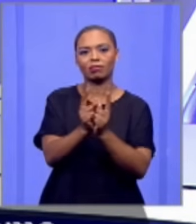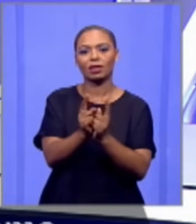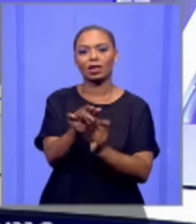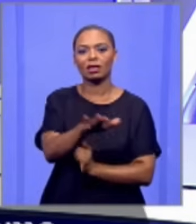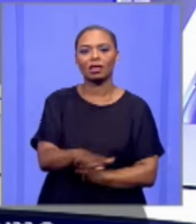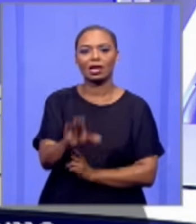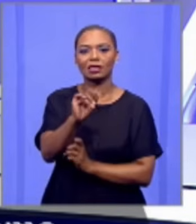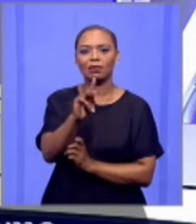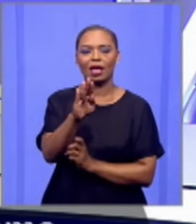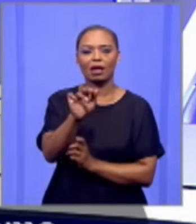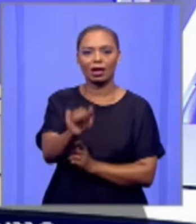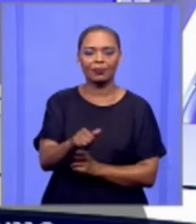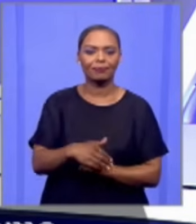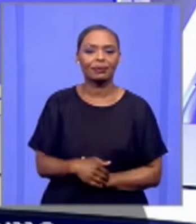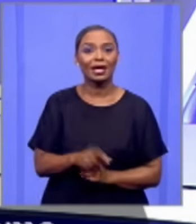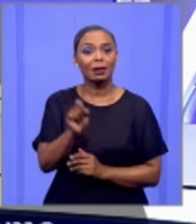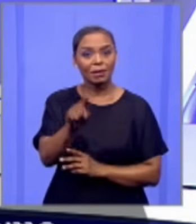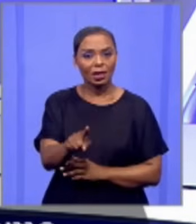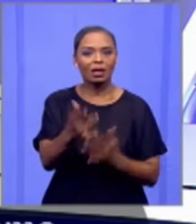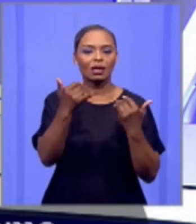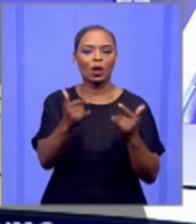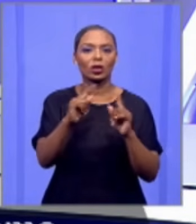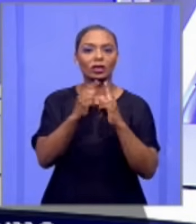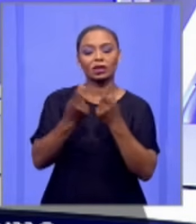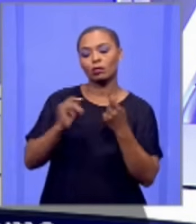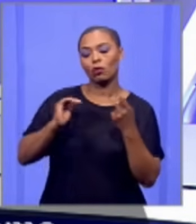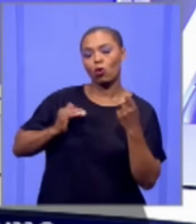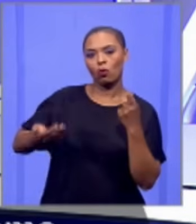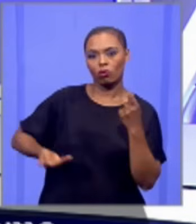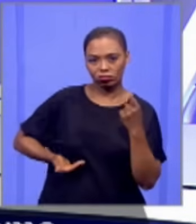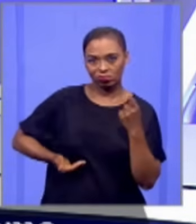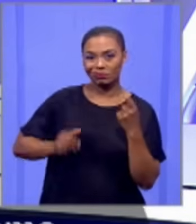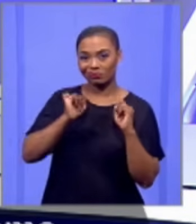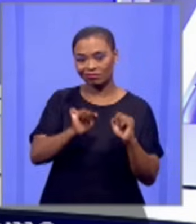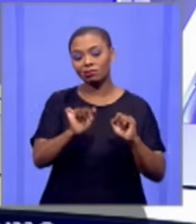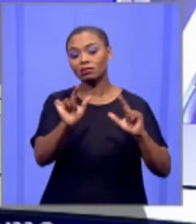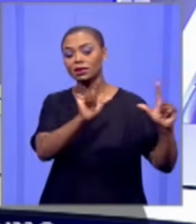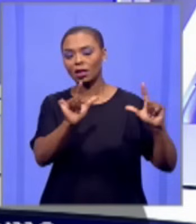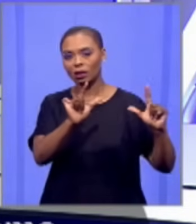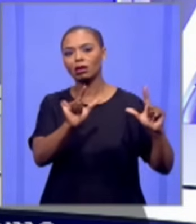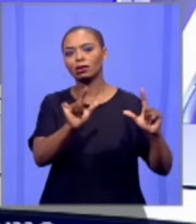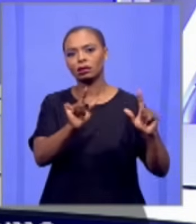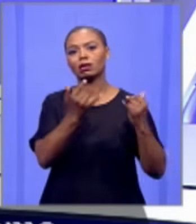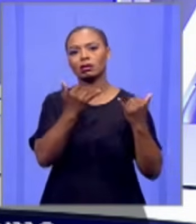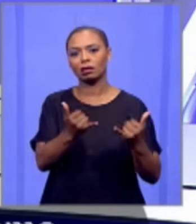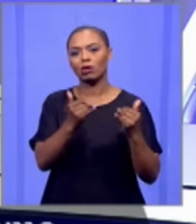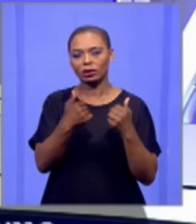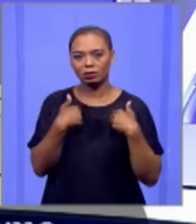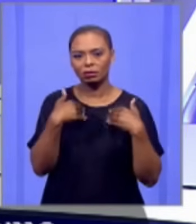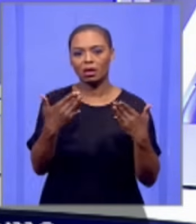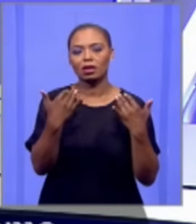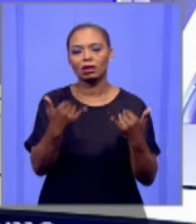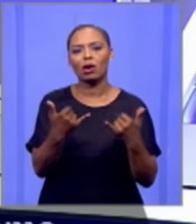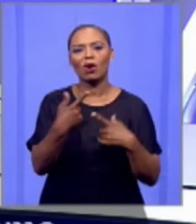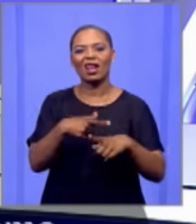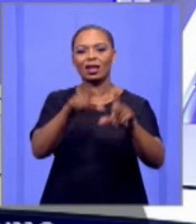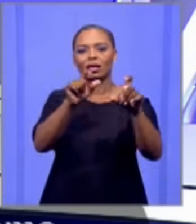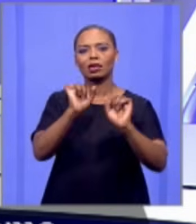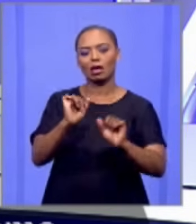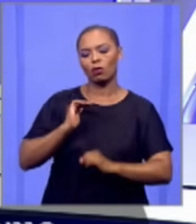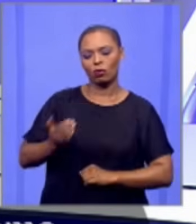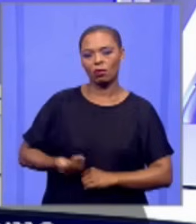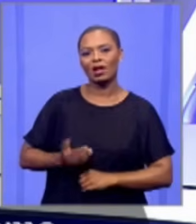ka Casablanca. Go sa le bjalo, sehlopha sa basadi sa Mamelodi Sundowns se thakgotše papadi ya bona ya liki ya dinkgwete ya